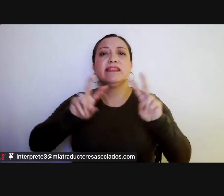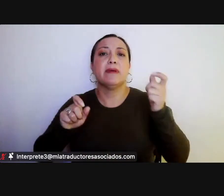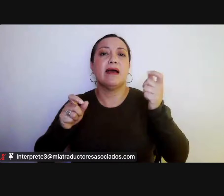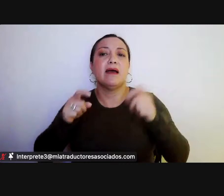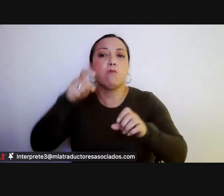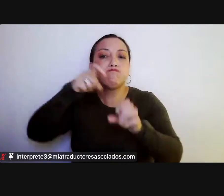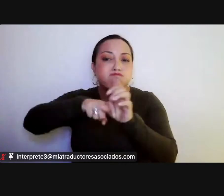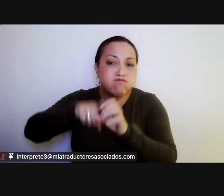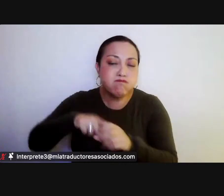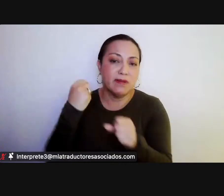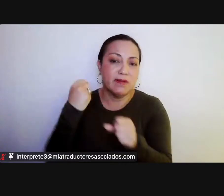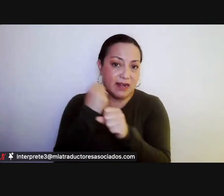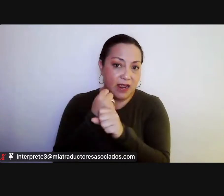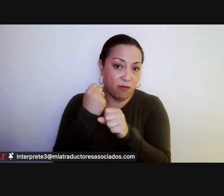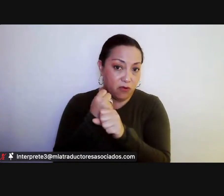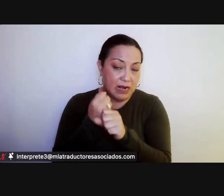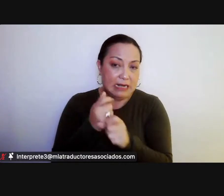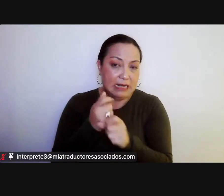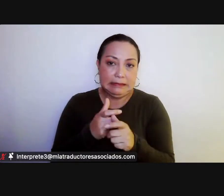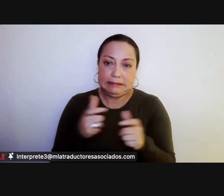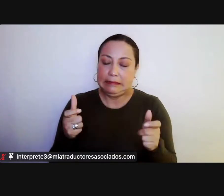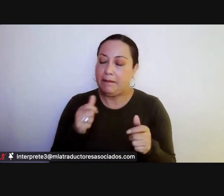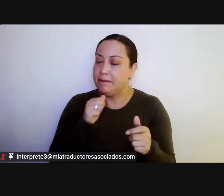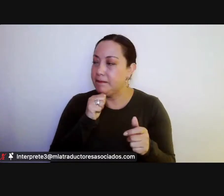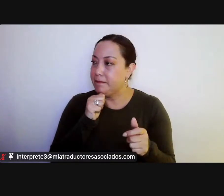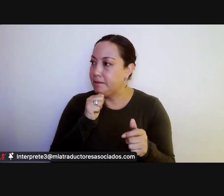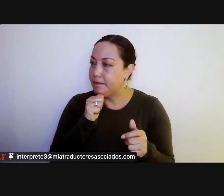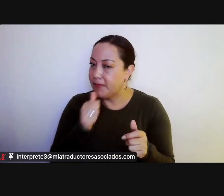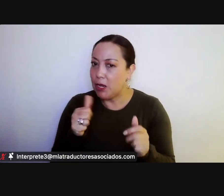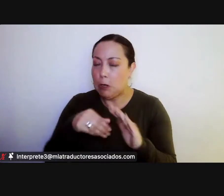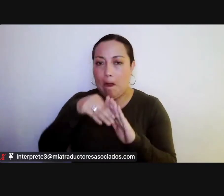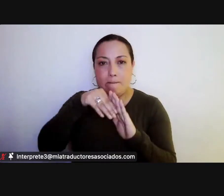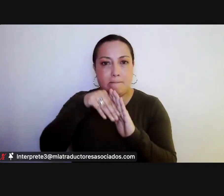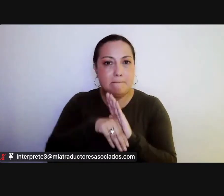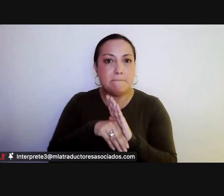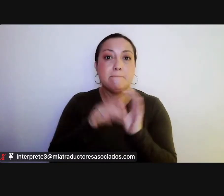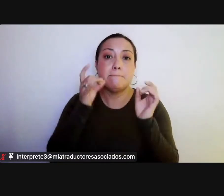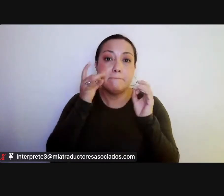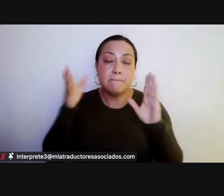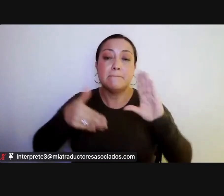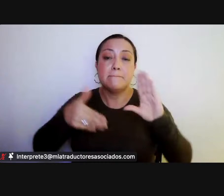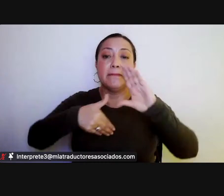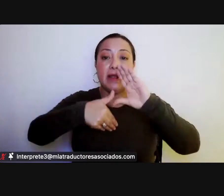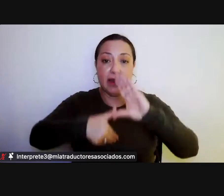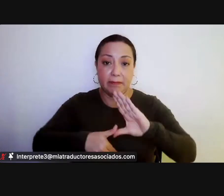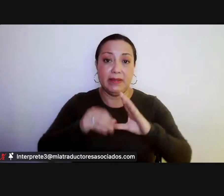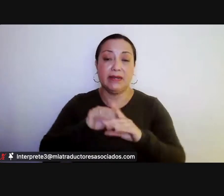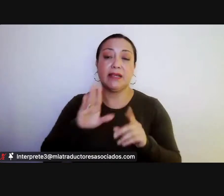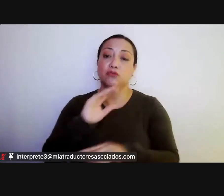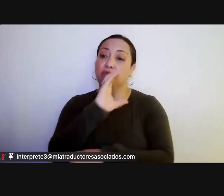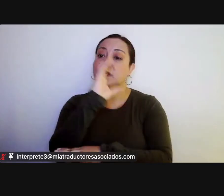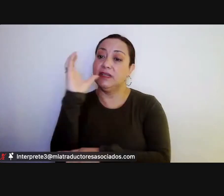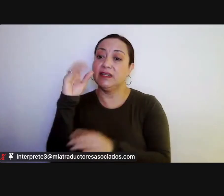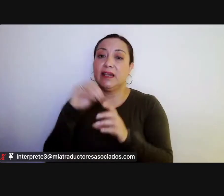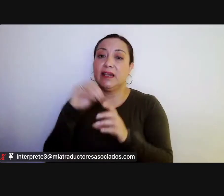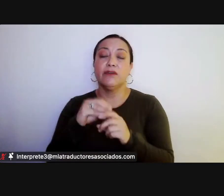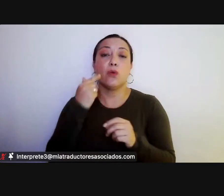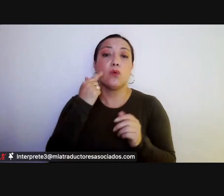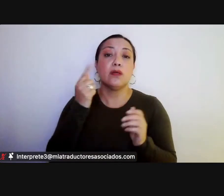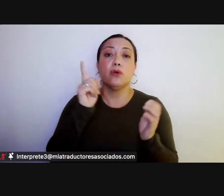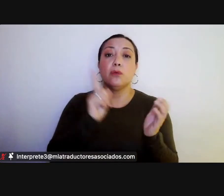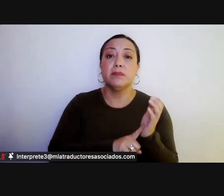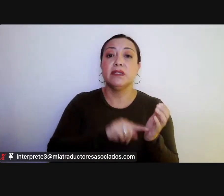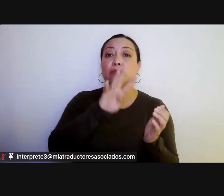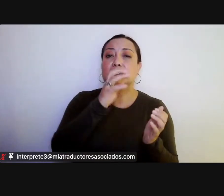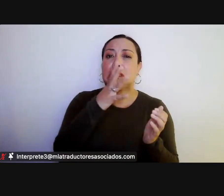launched in terms of employment levels, the worst crisis that we had